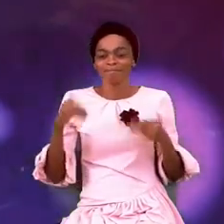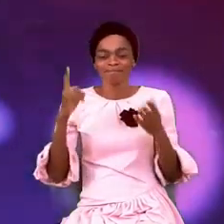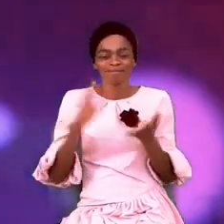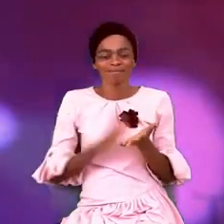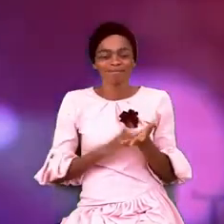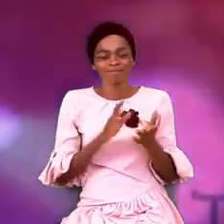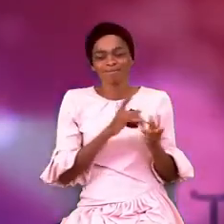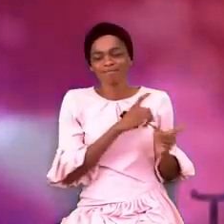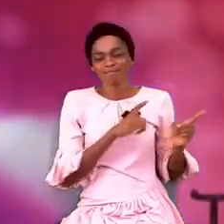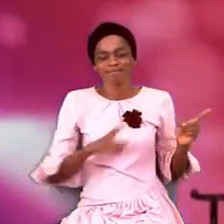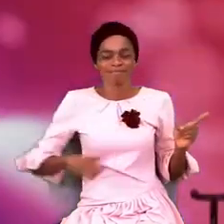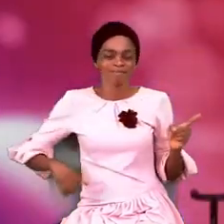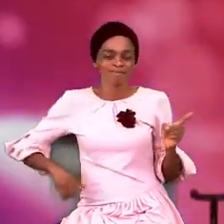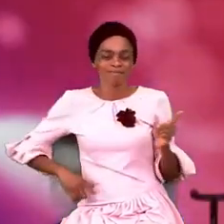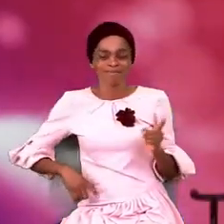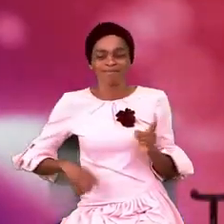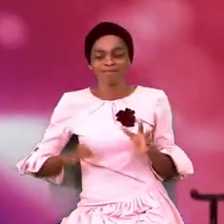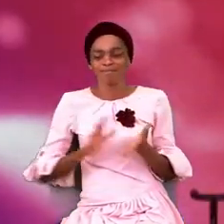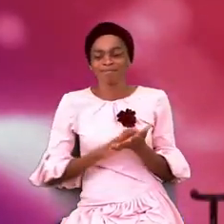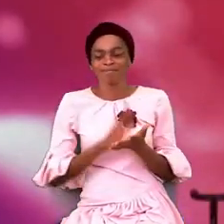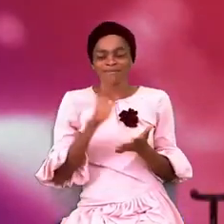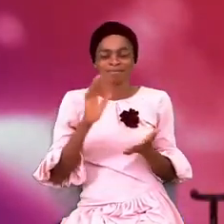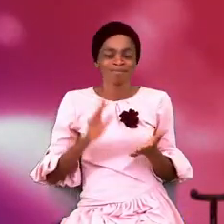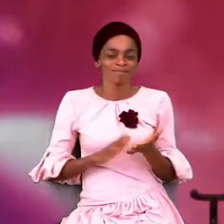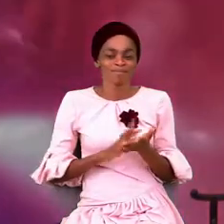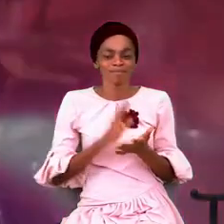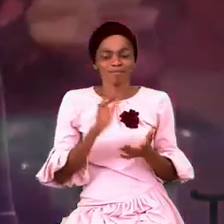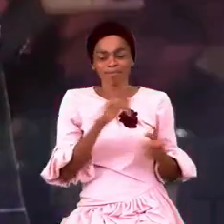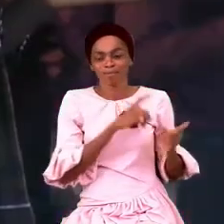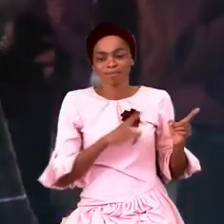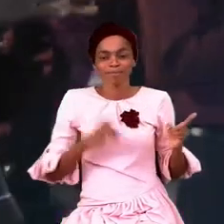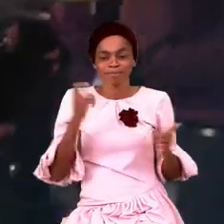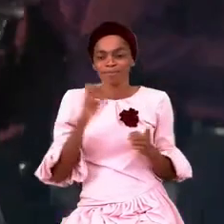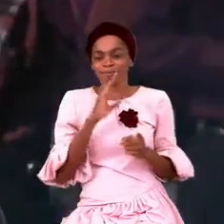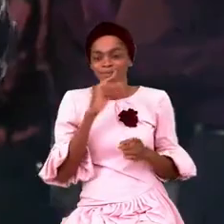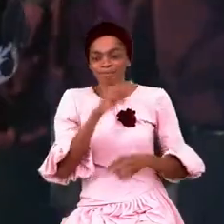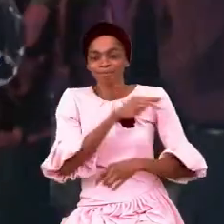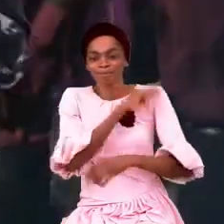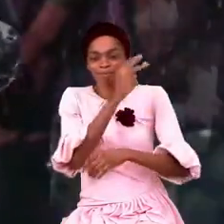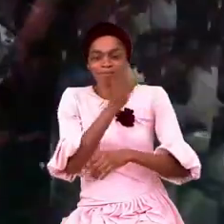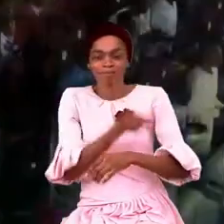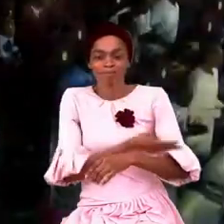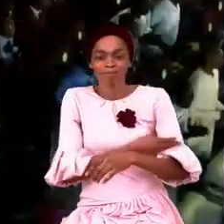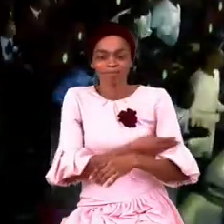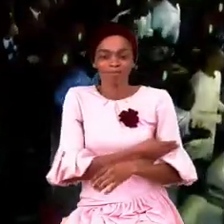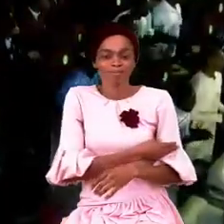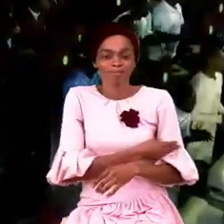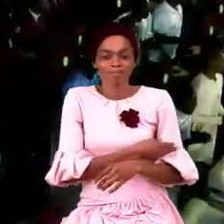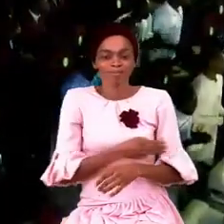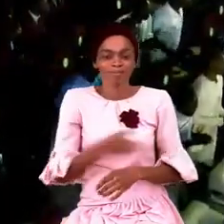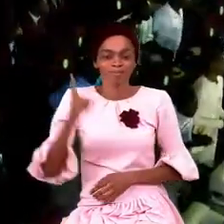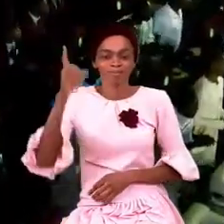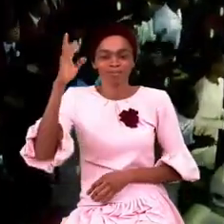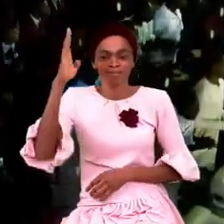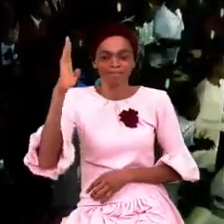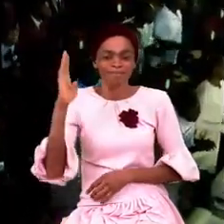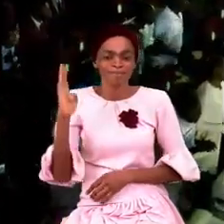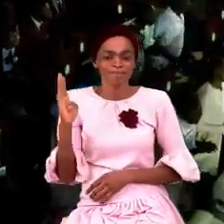dikena. Yeah. Ibu onye dikena. Yeah. Say,